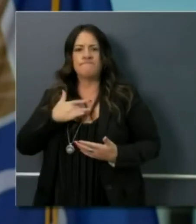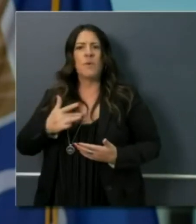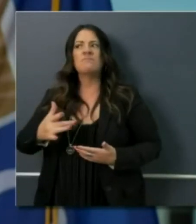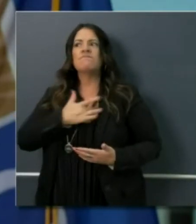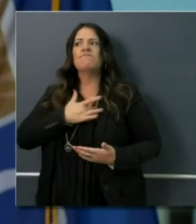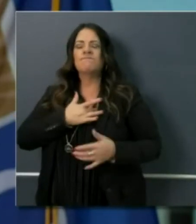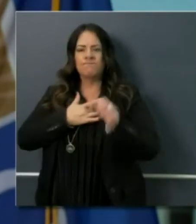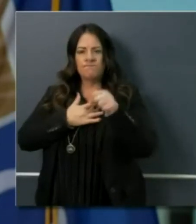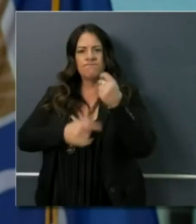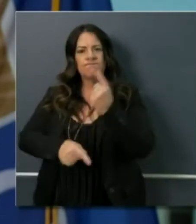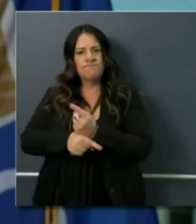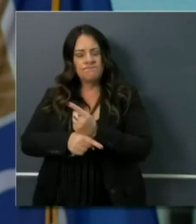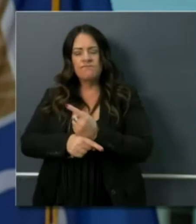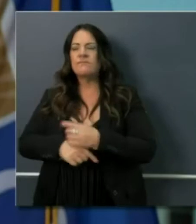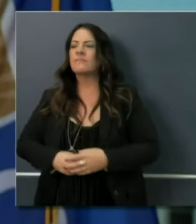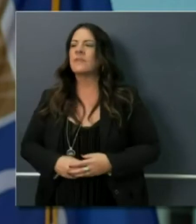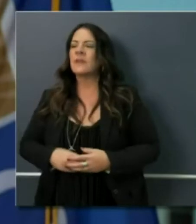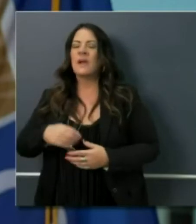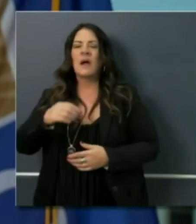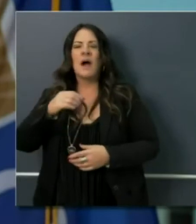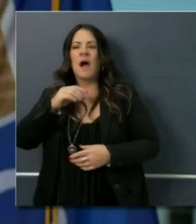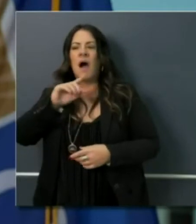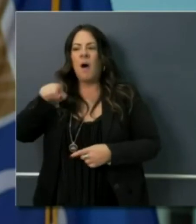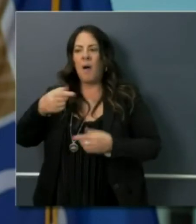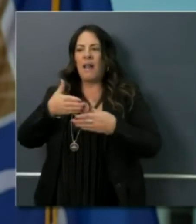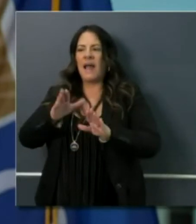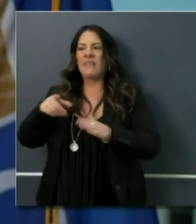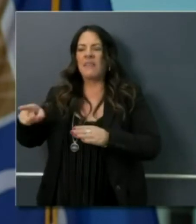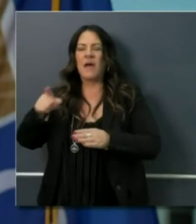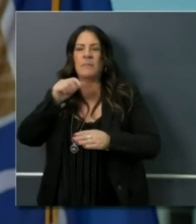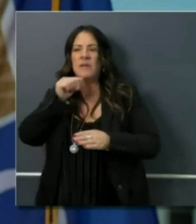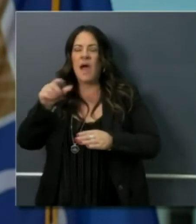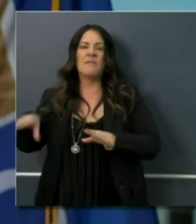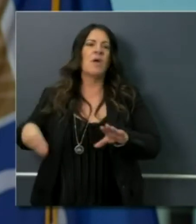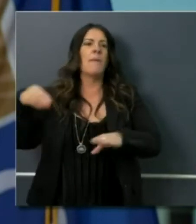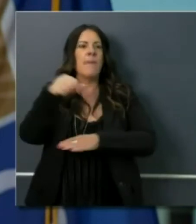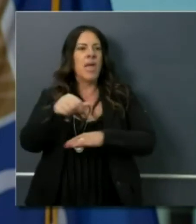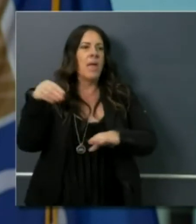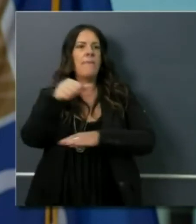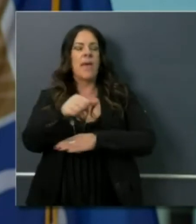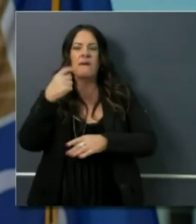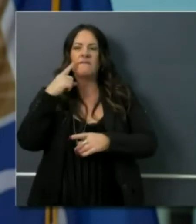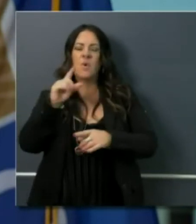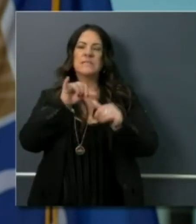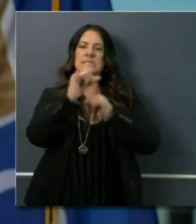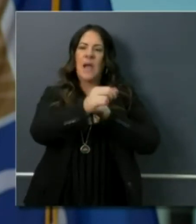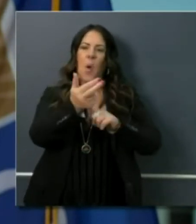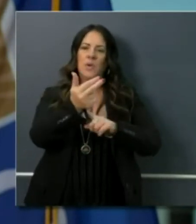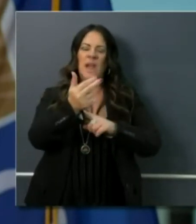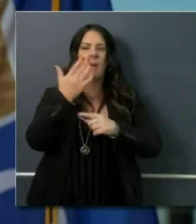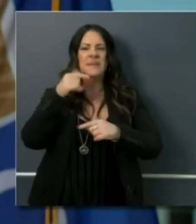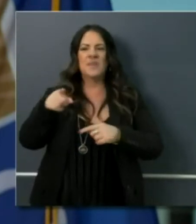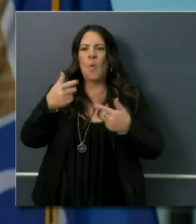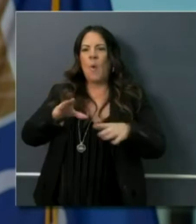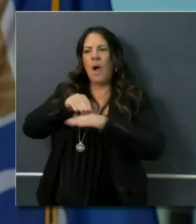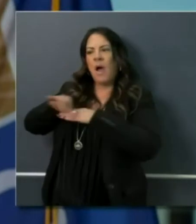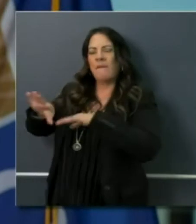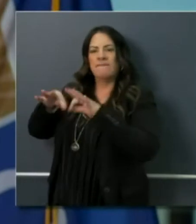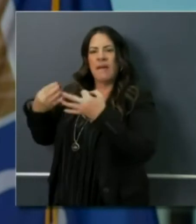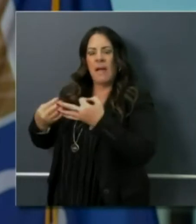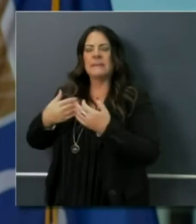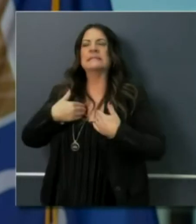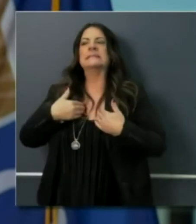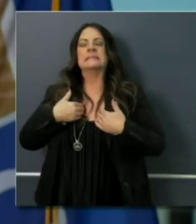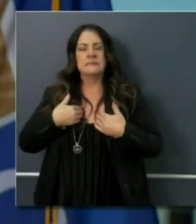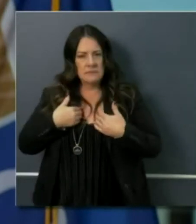Many staying not just in hotel rooms on their own dime, though no longer, but also many that feel